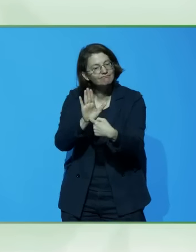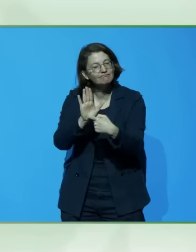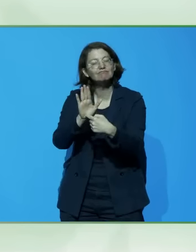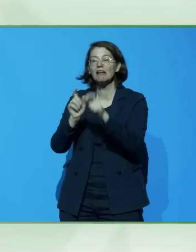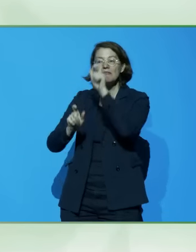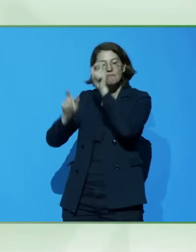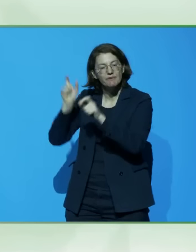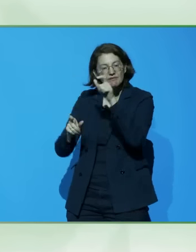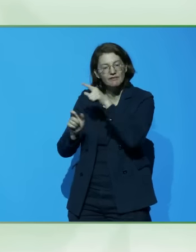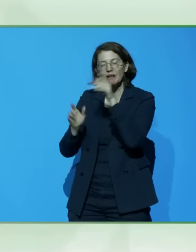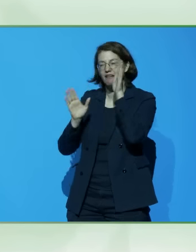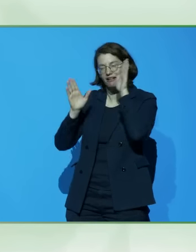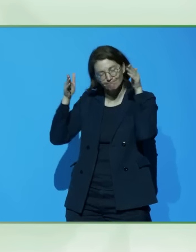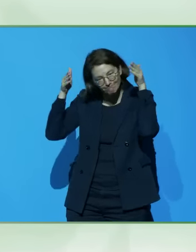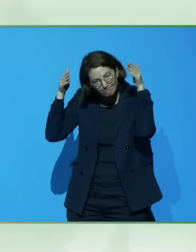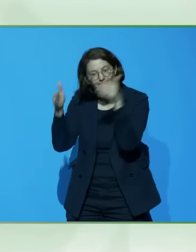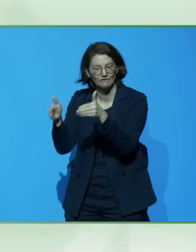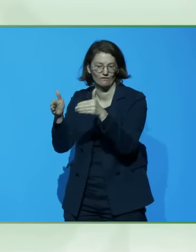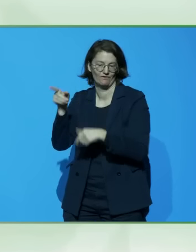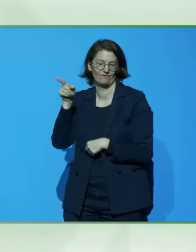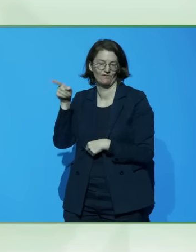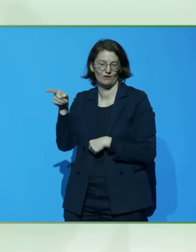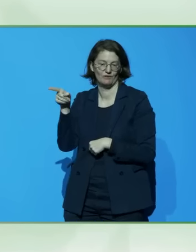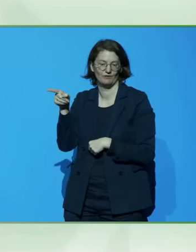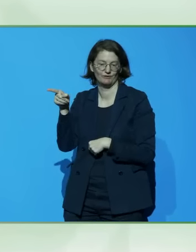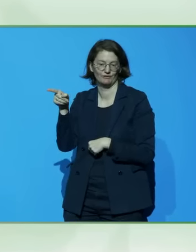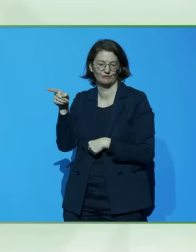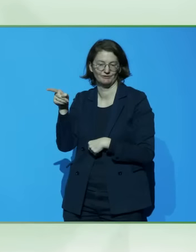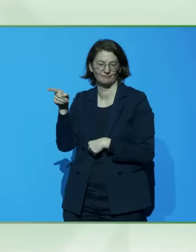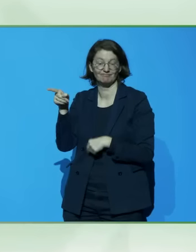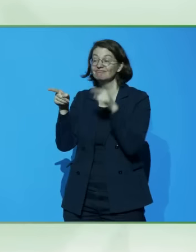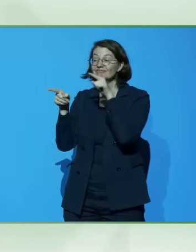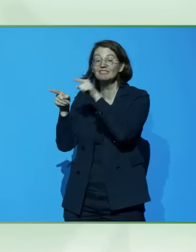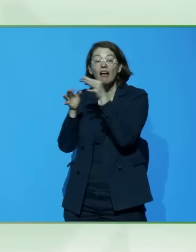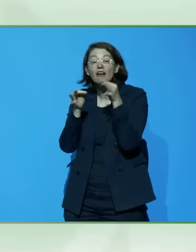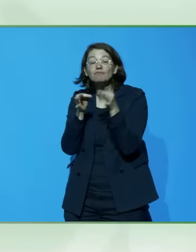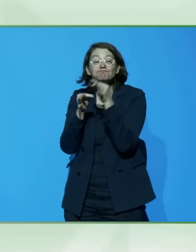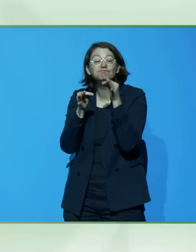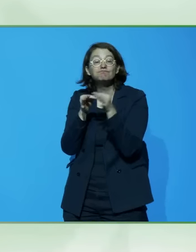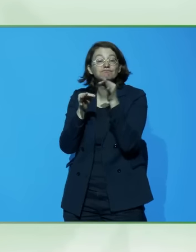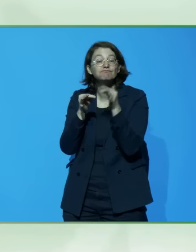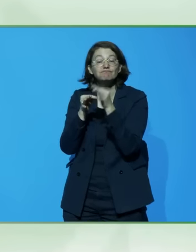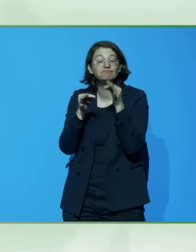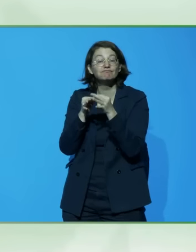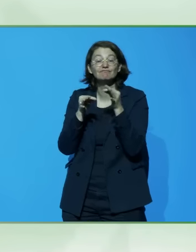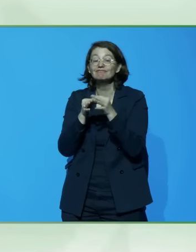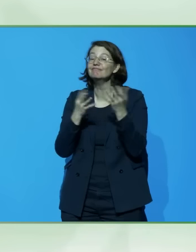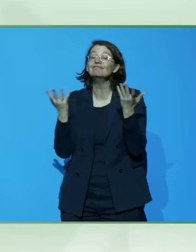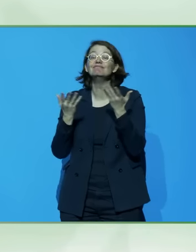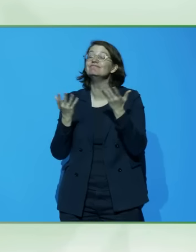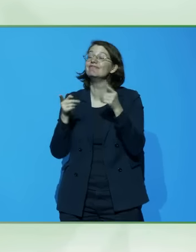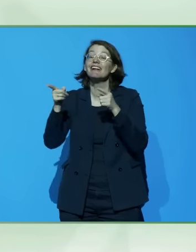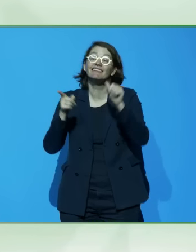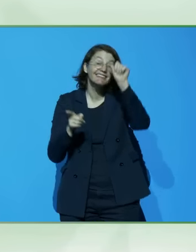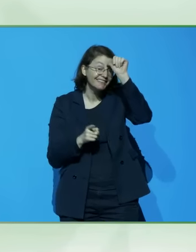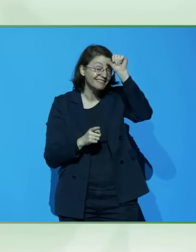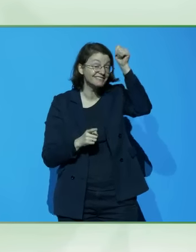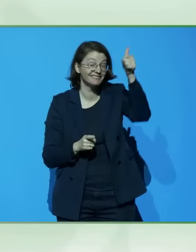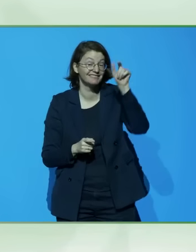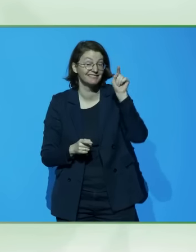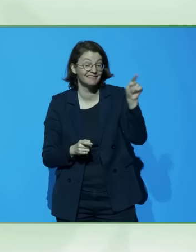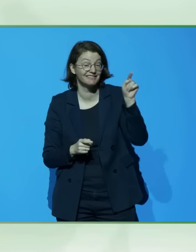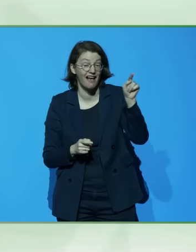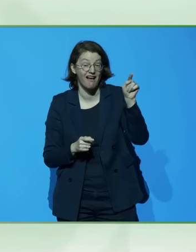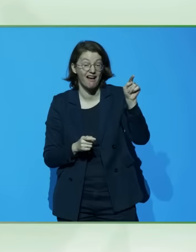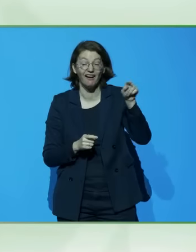hand-sewn and made in India by an inclusive and adaptive fashion collective called Multiply. And I see a gentleman in a green